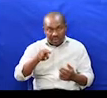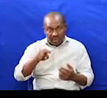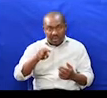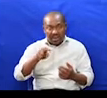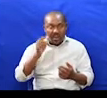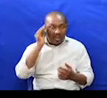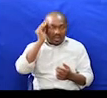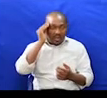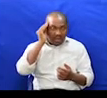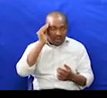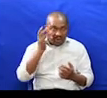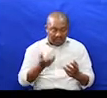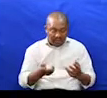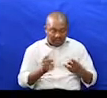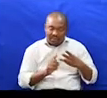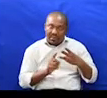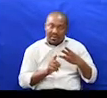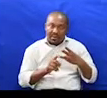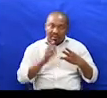question is